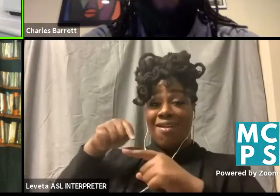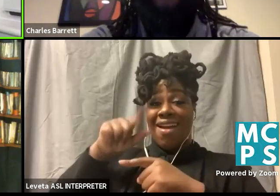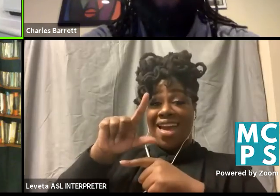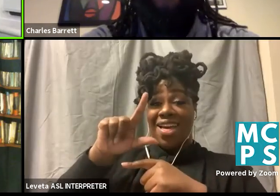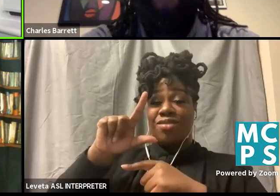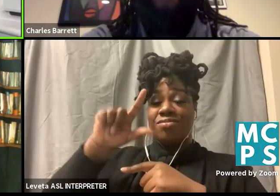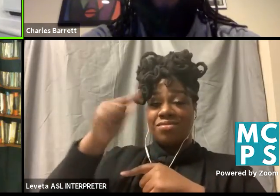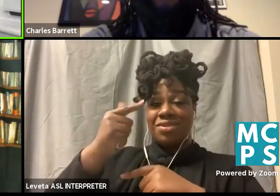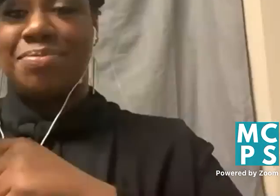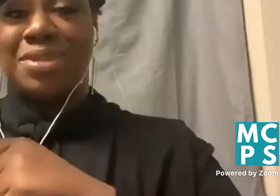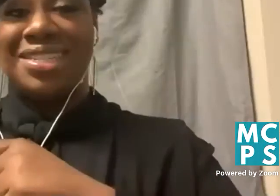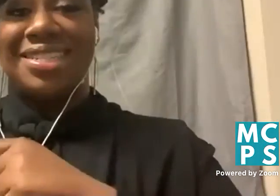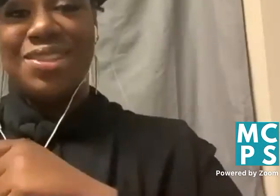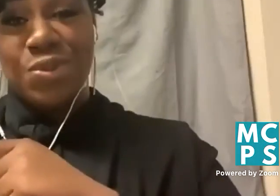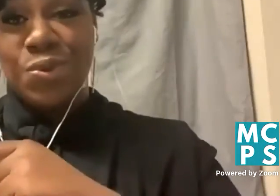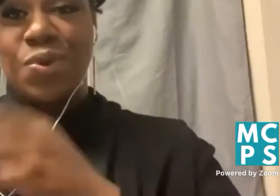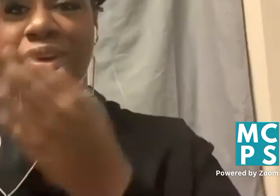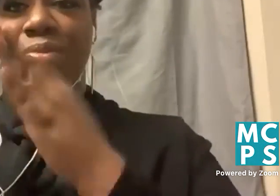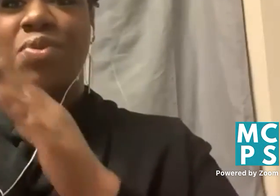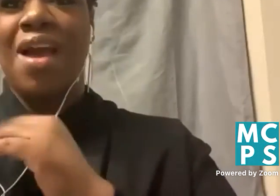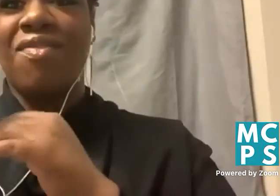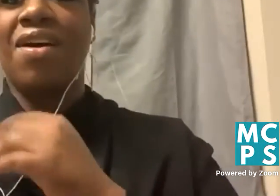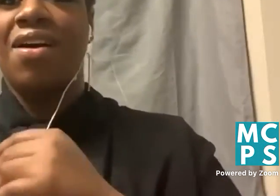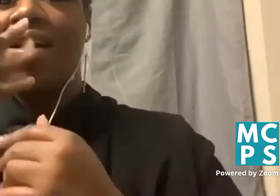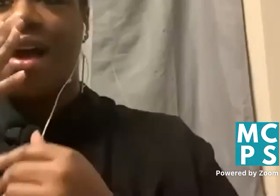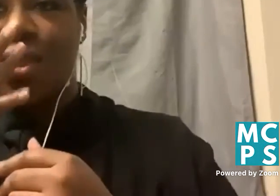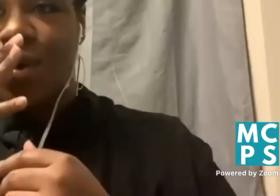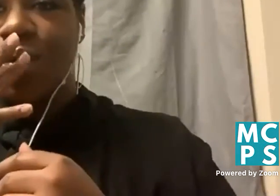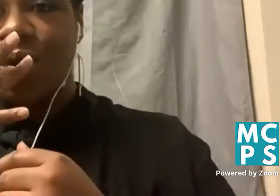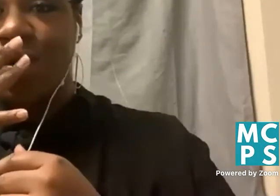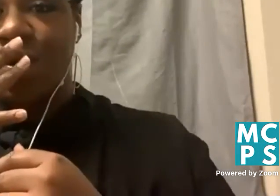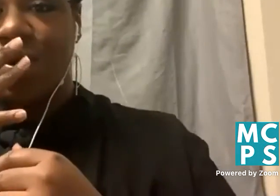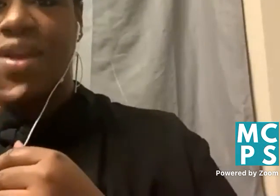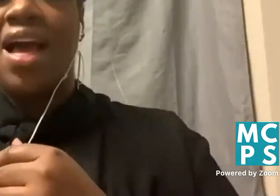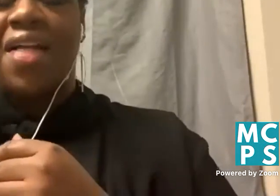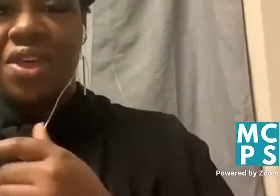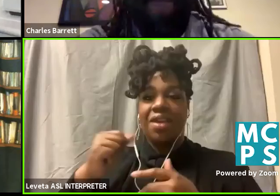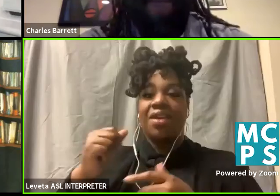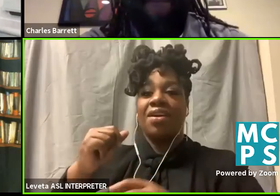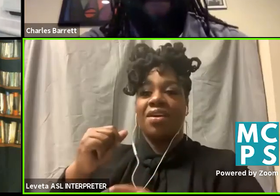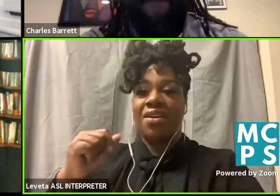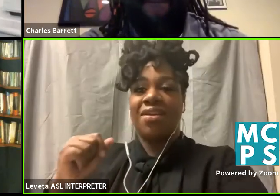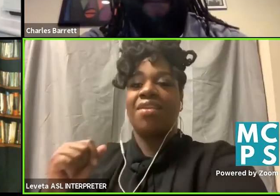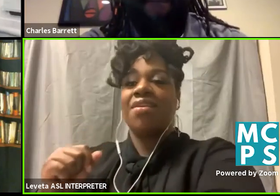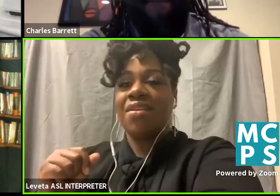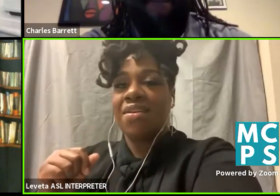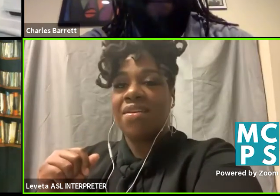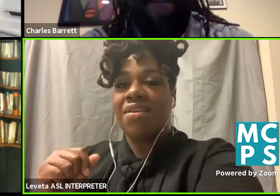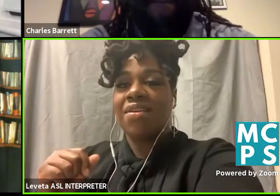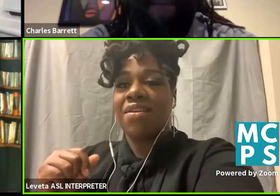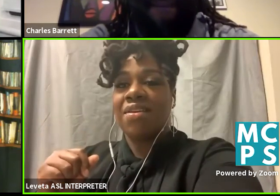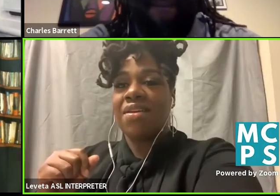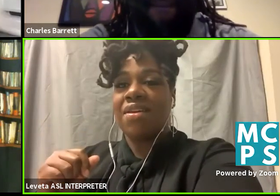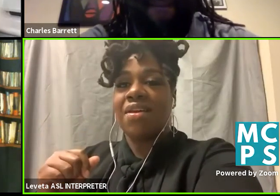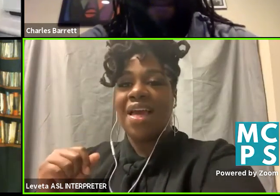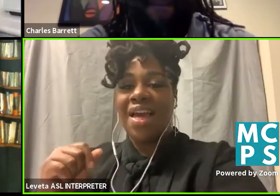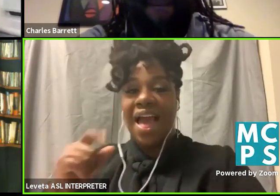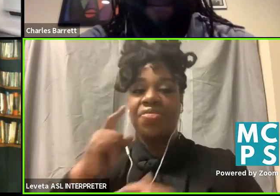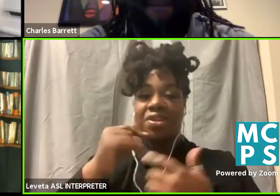right? And that's what we're talking about. And I think that's a big important piece of it, is making sure that we are